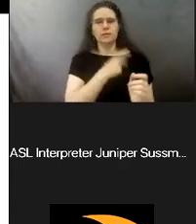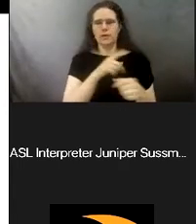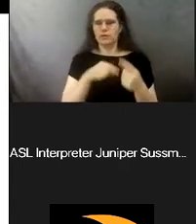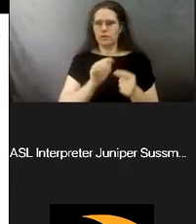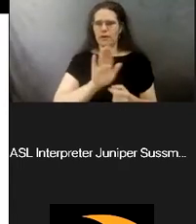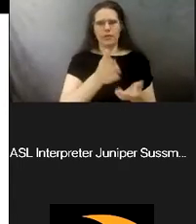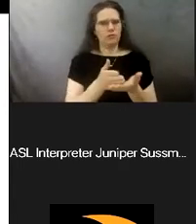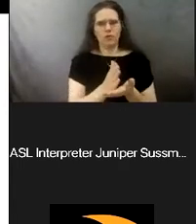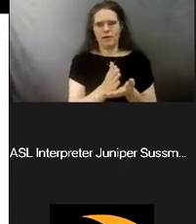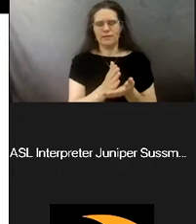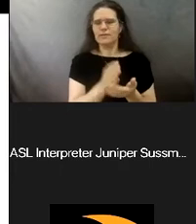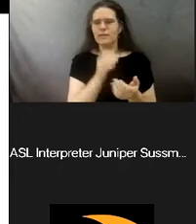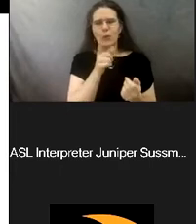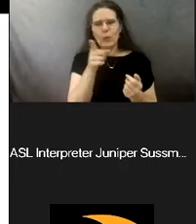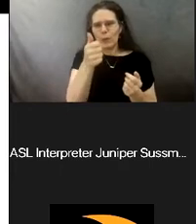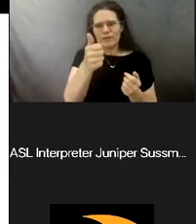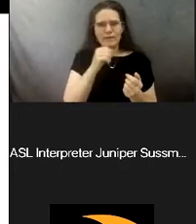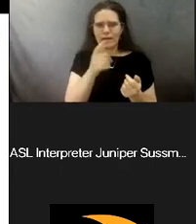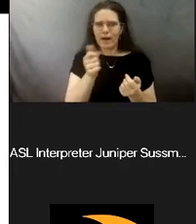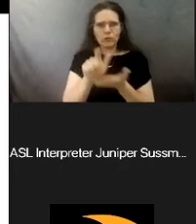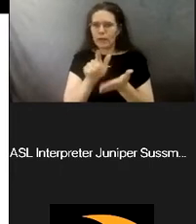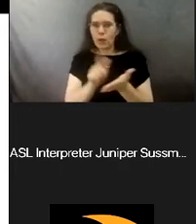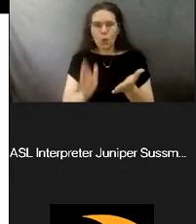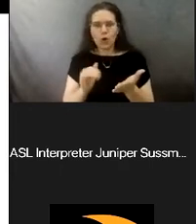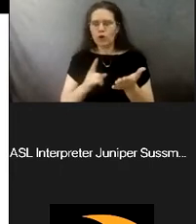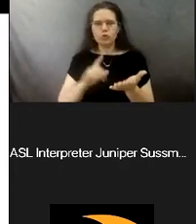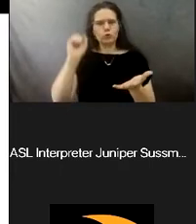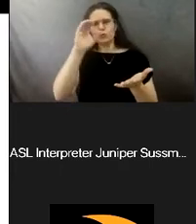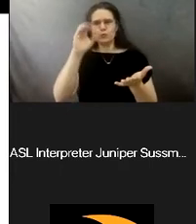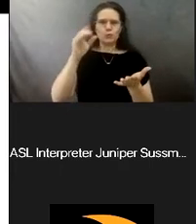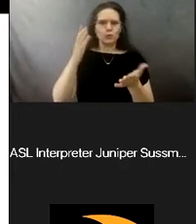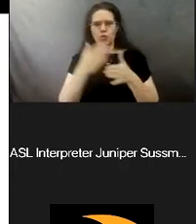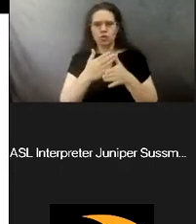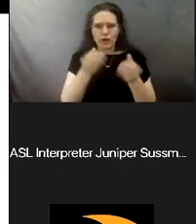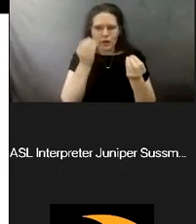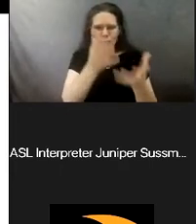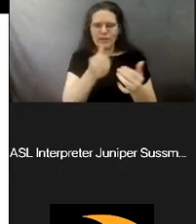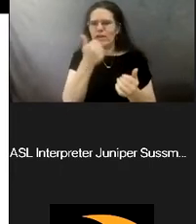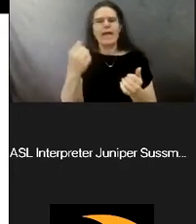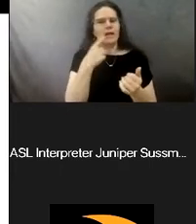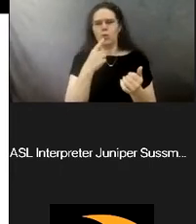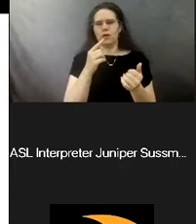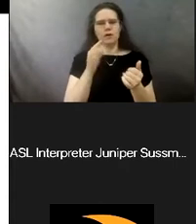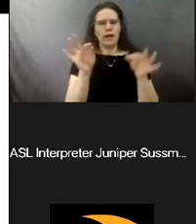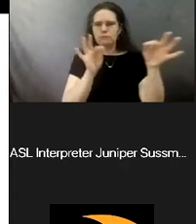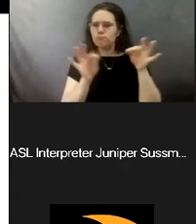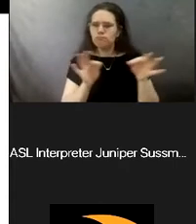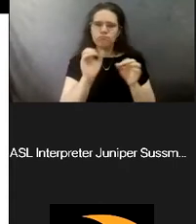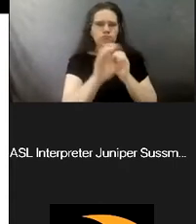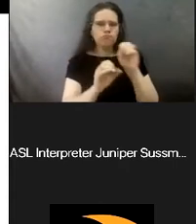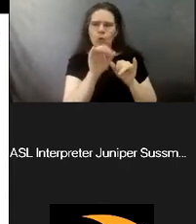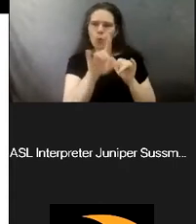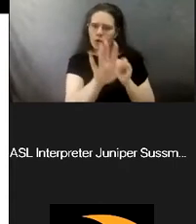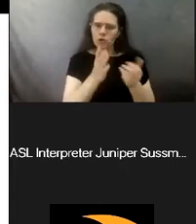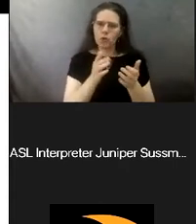don't have to be a lawyer to share basic information. All of us can do this. All of us can help educate patients about what their legal rights